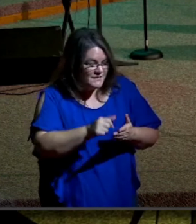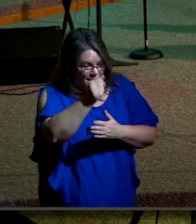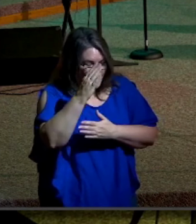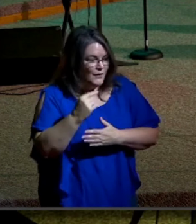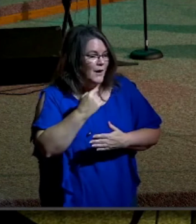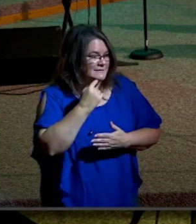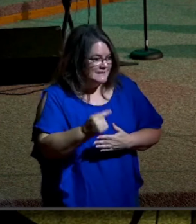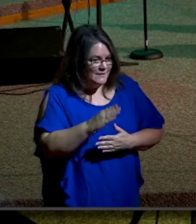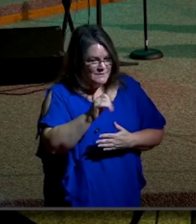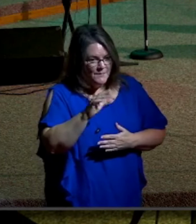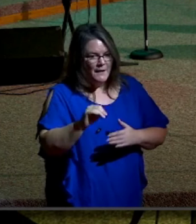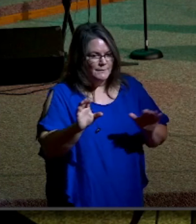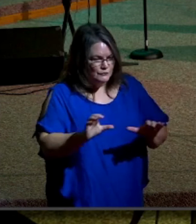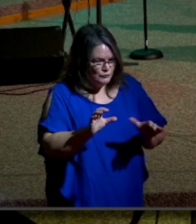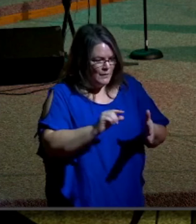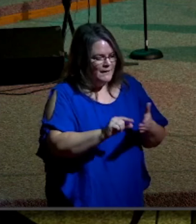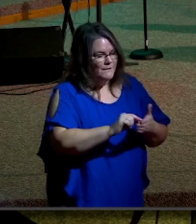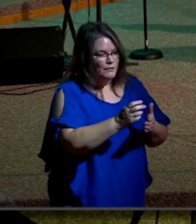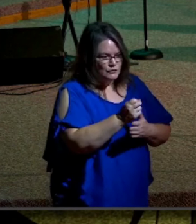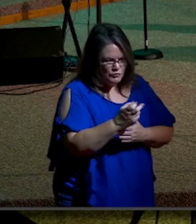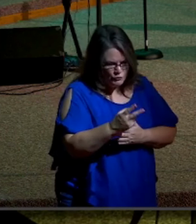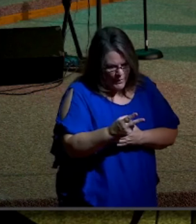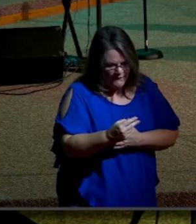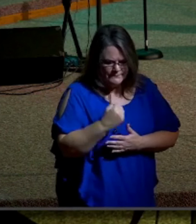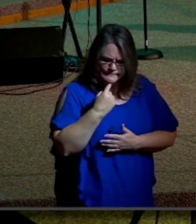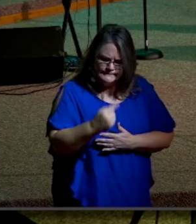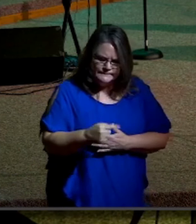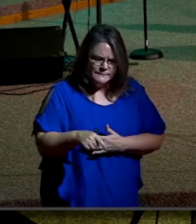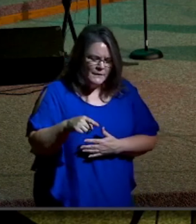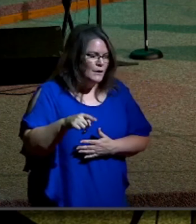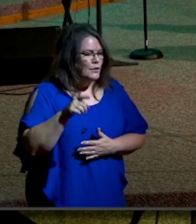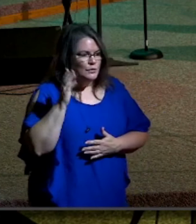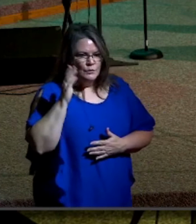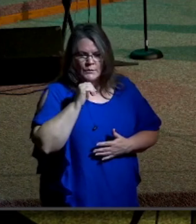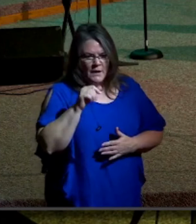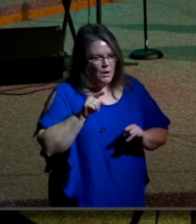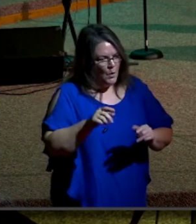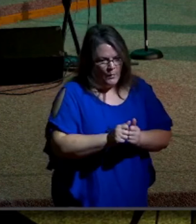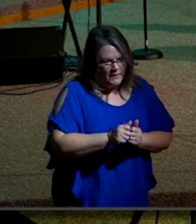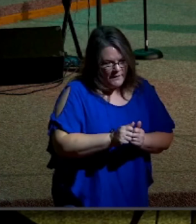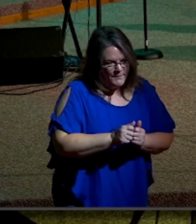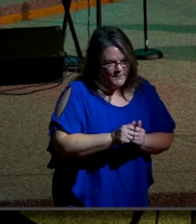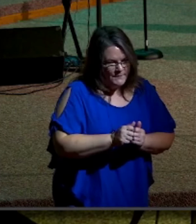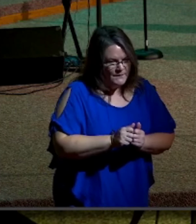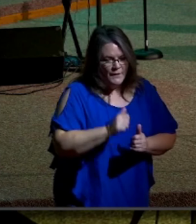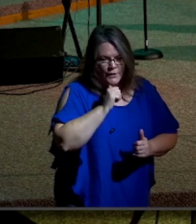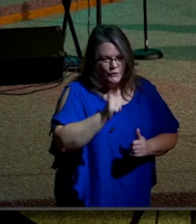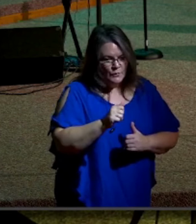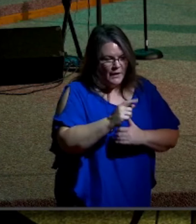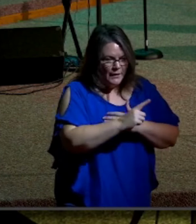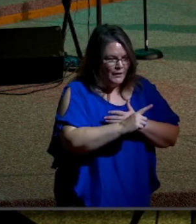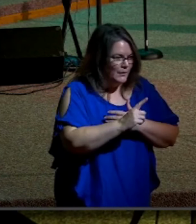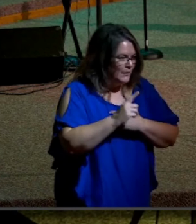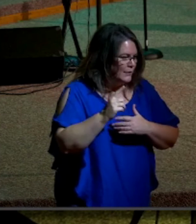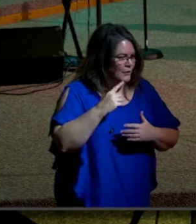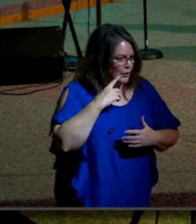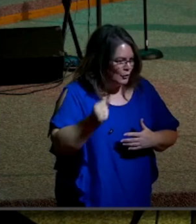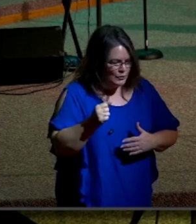12. God said to Balaam, "You shall not go with them. You shall not curse the people, for they are